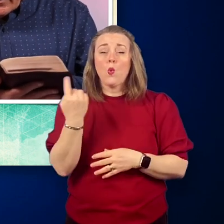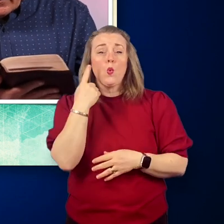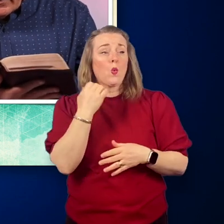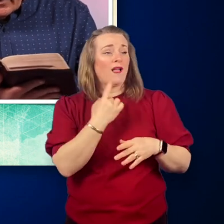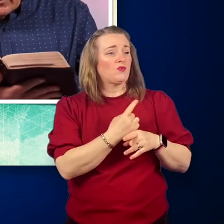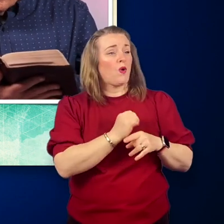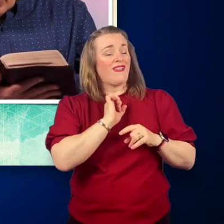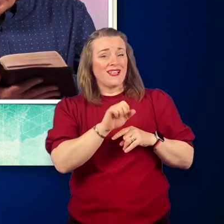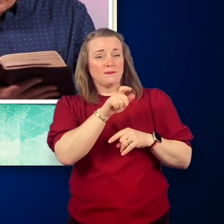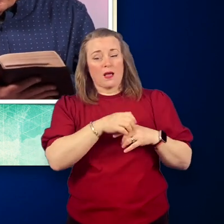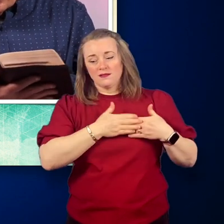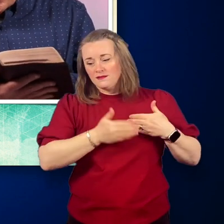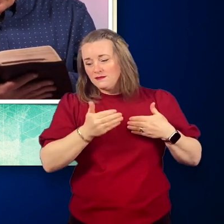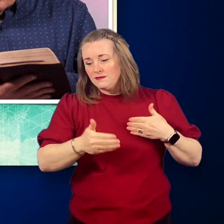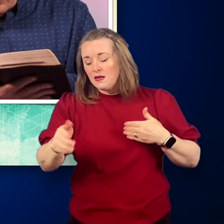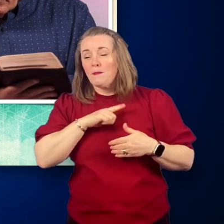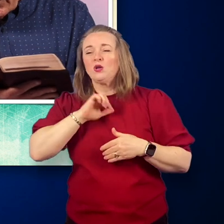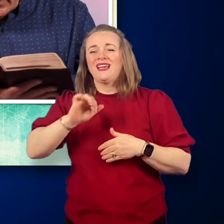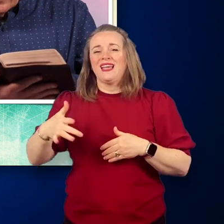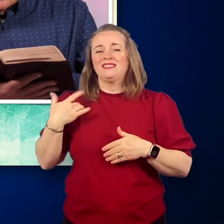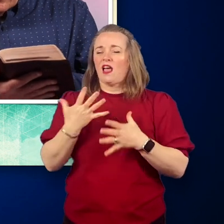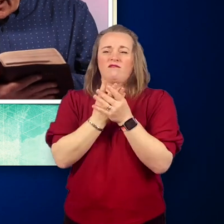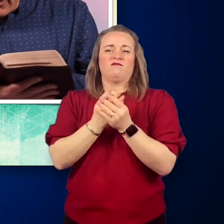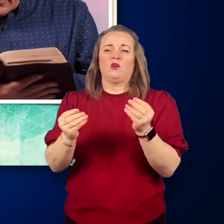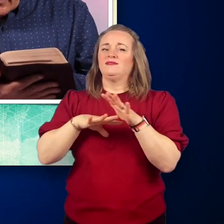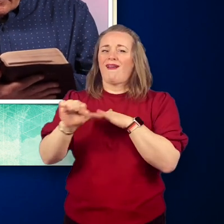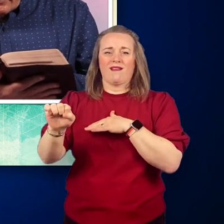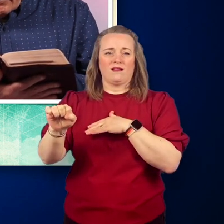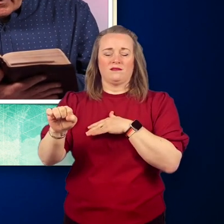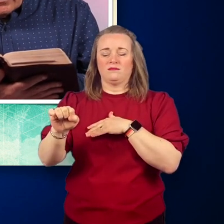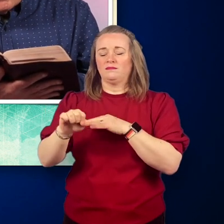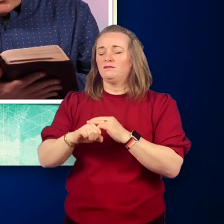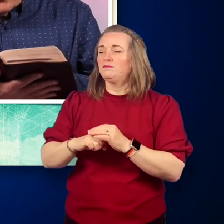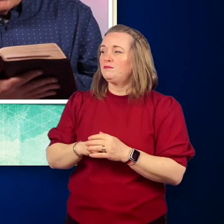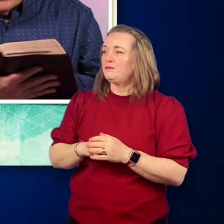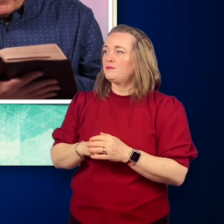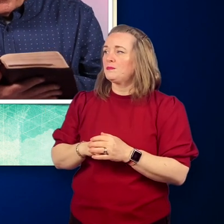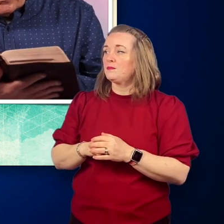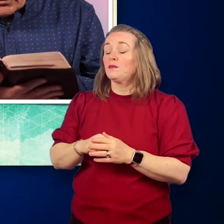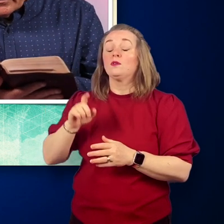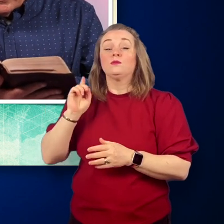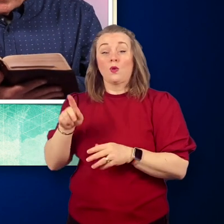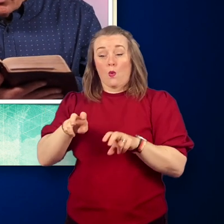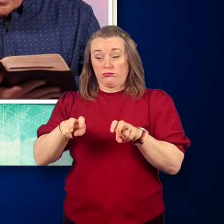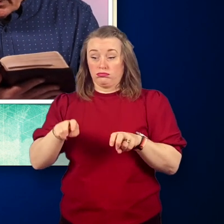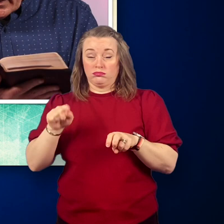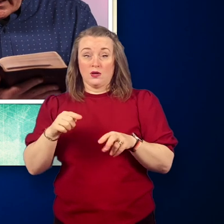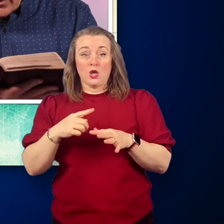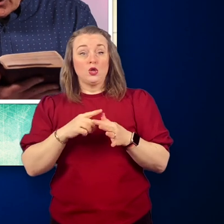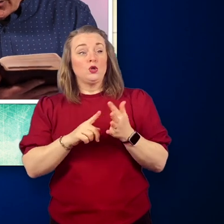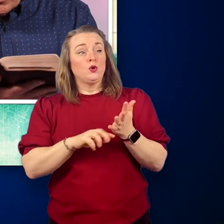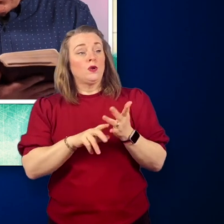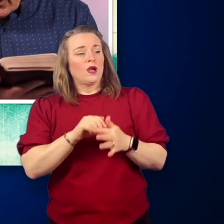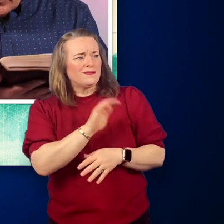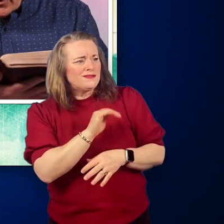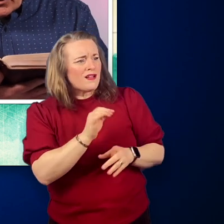descendants? For his life was taken from the earth. And the eunuch asked Philip, tell me, please,